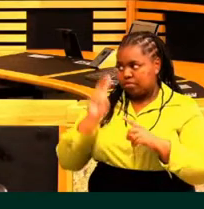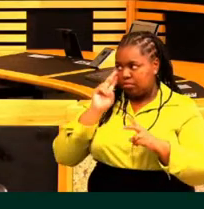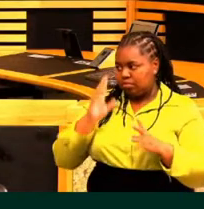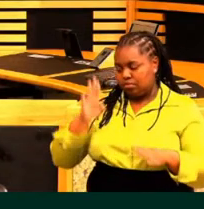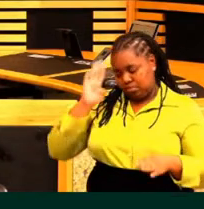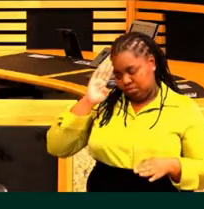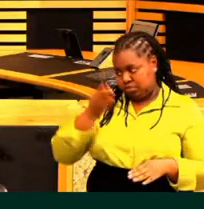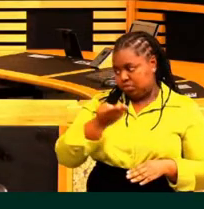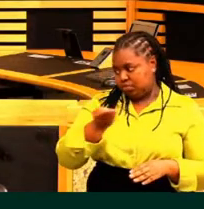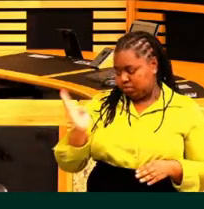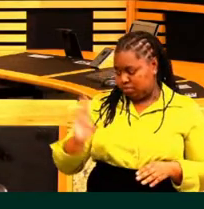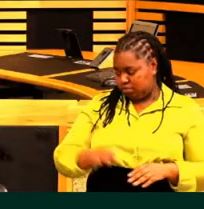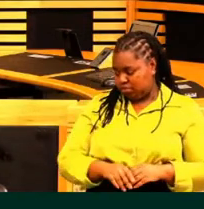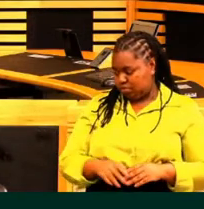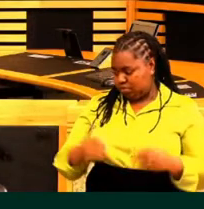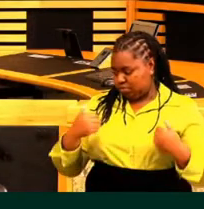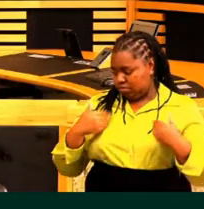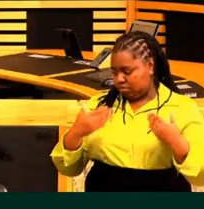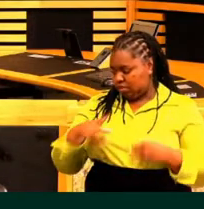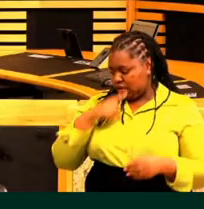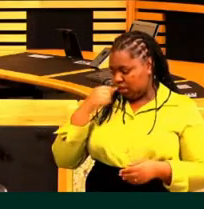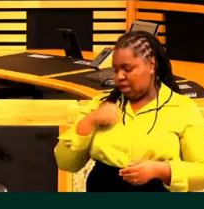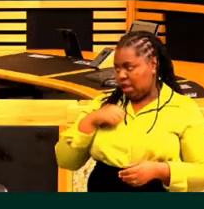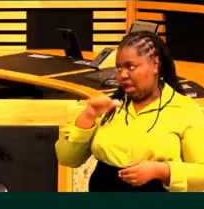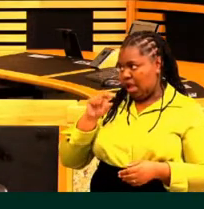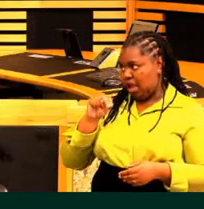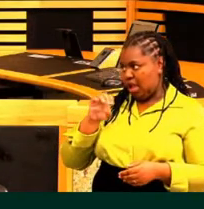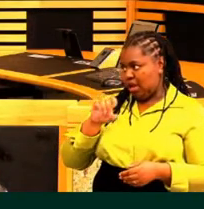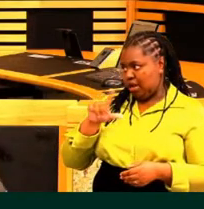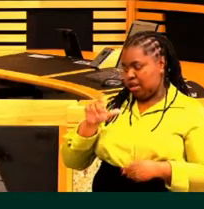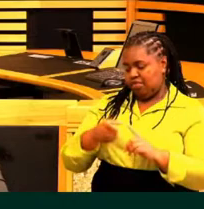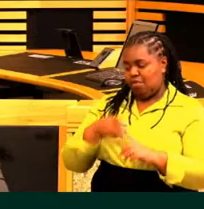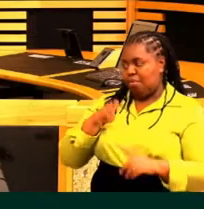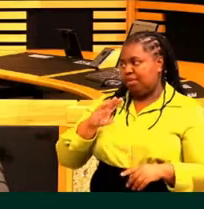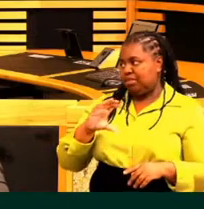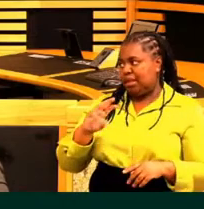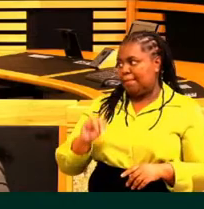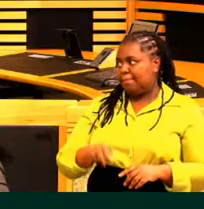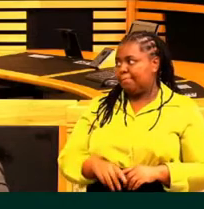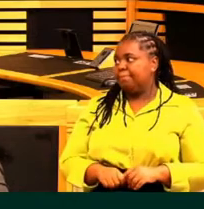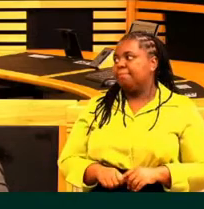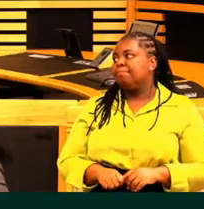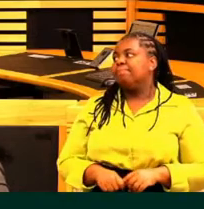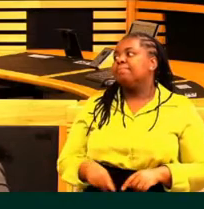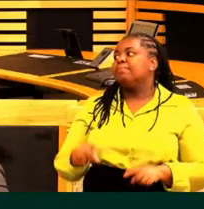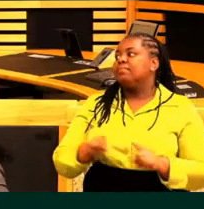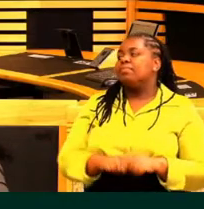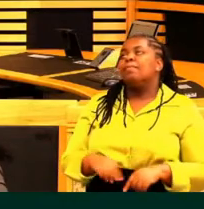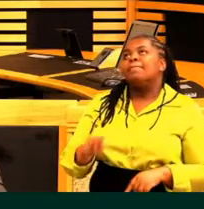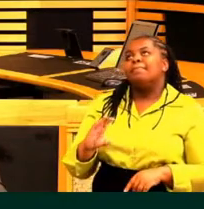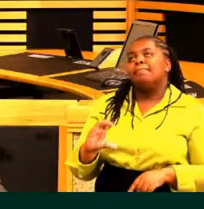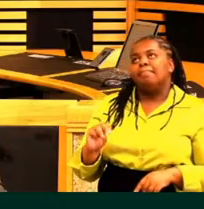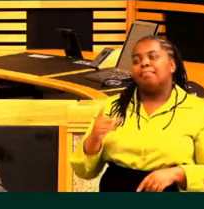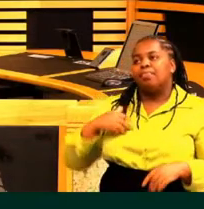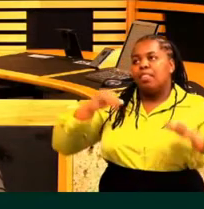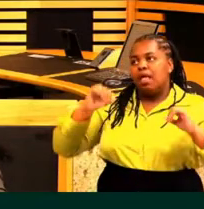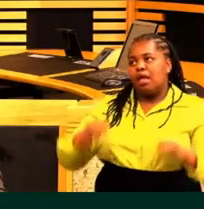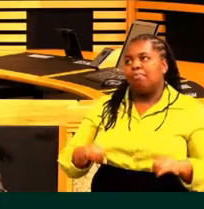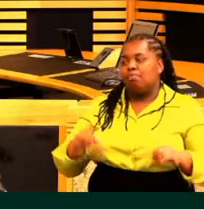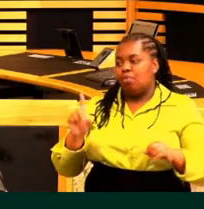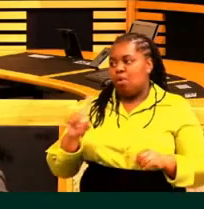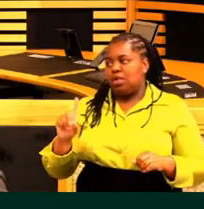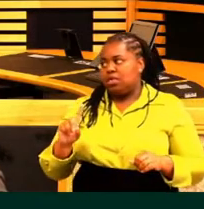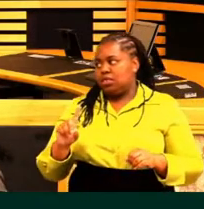greet you all I am vanilla chosana from the PCM as the PCM we agreed on the following